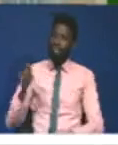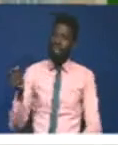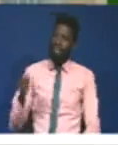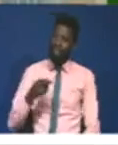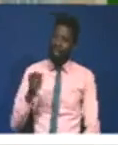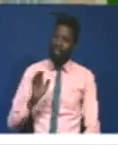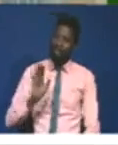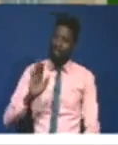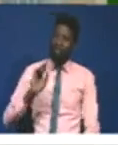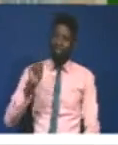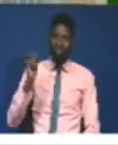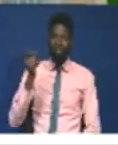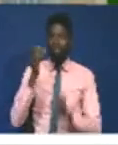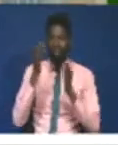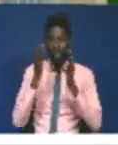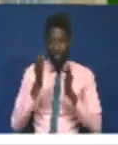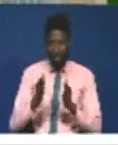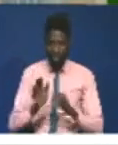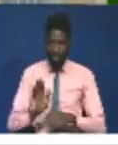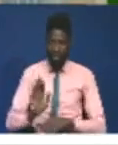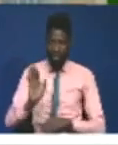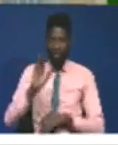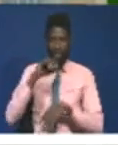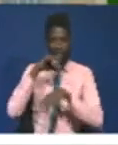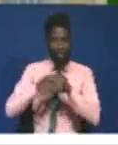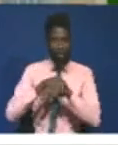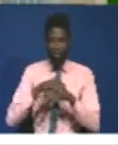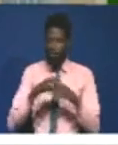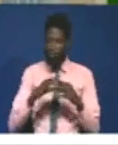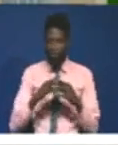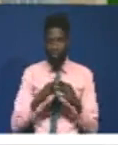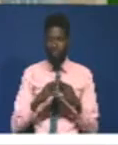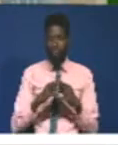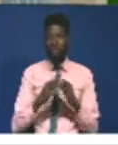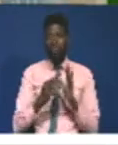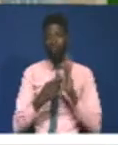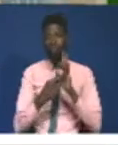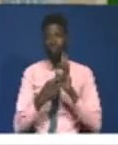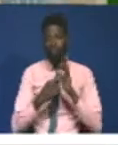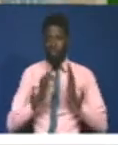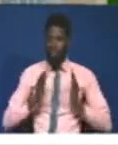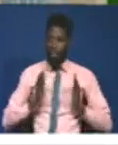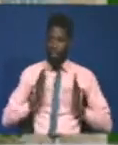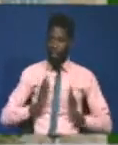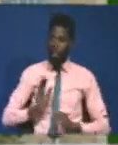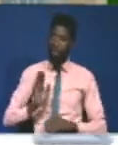the workers in Kenya get. For example, the person who gets